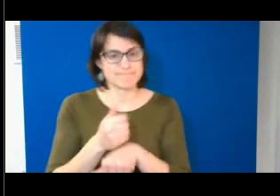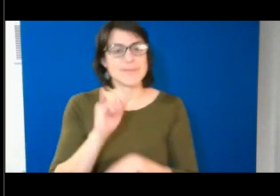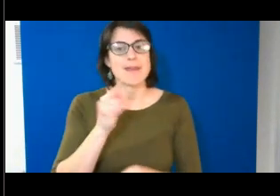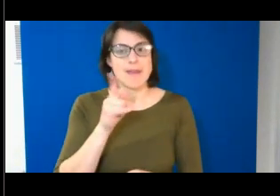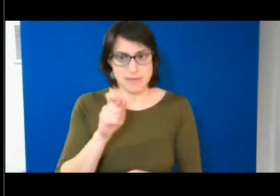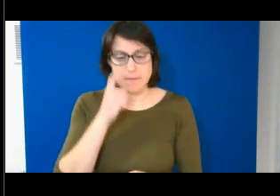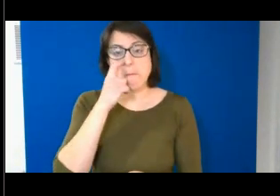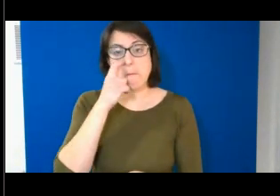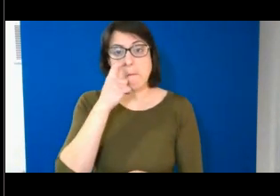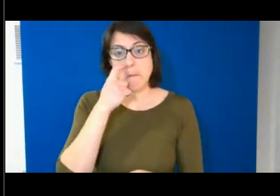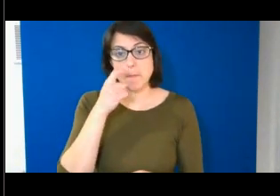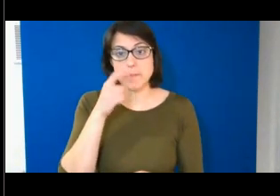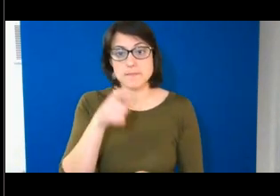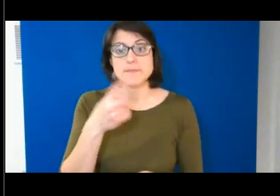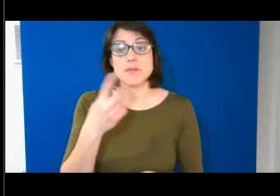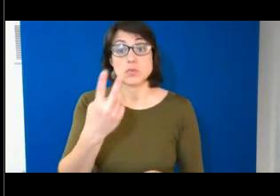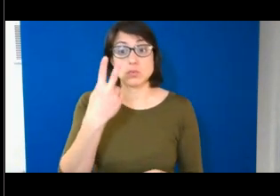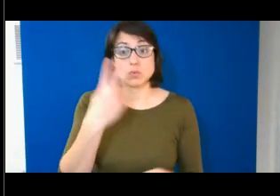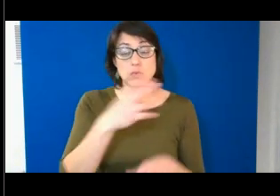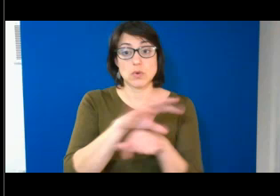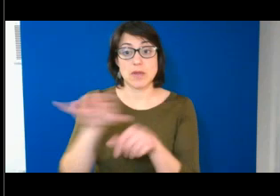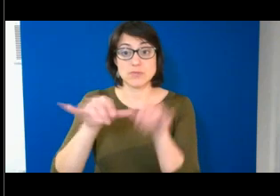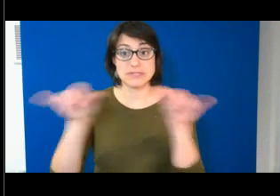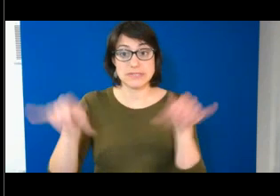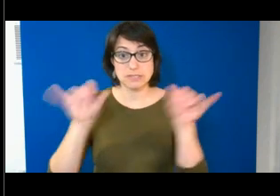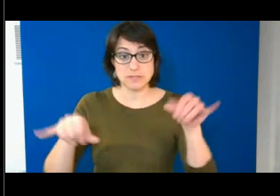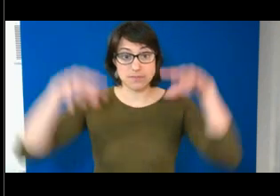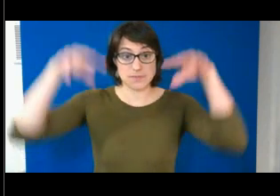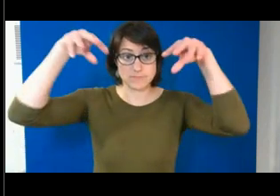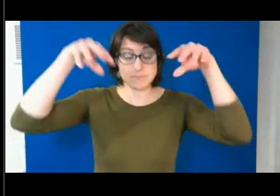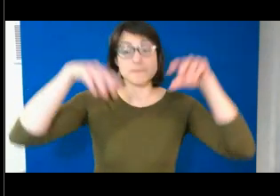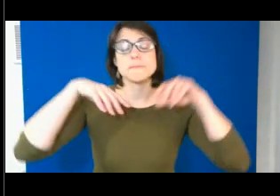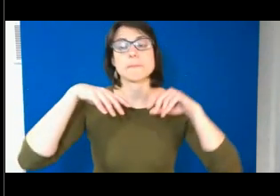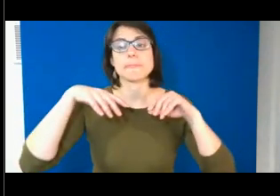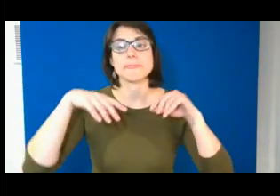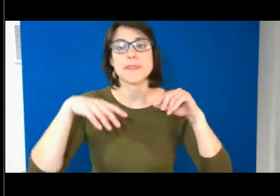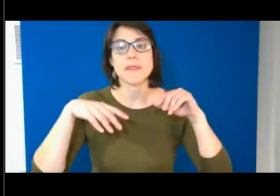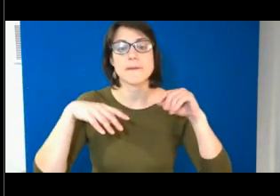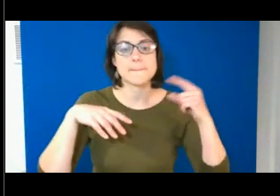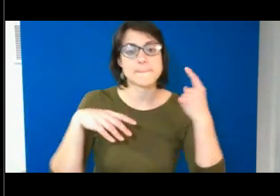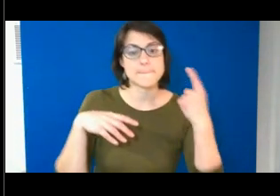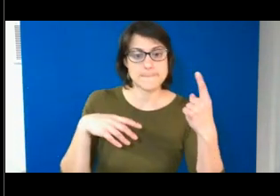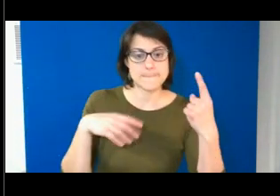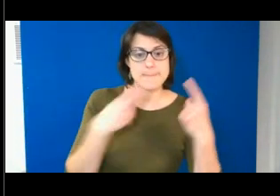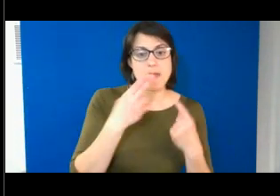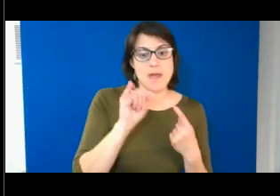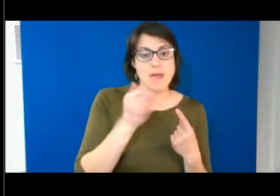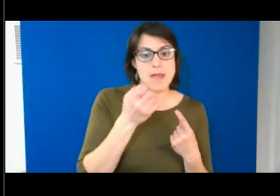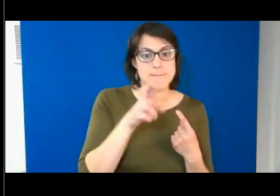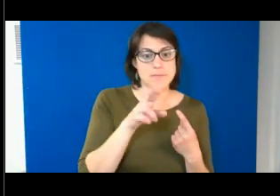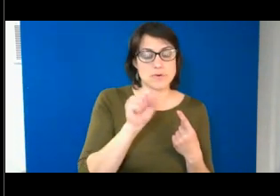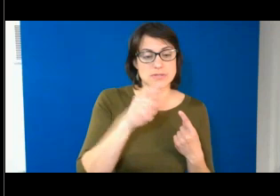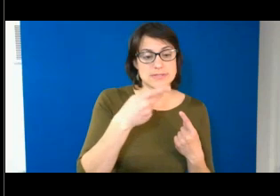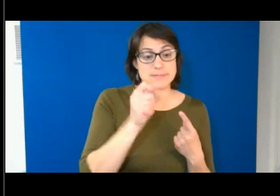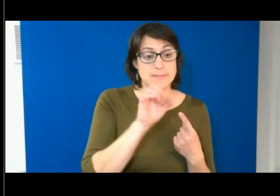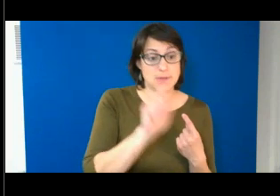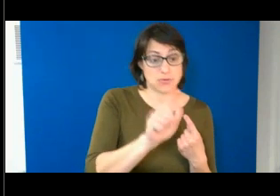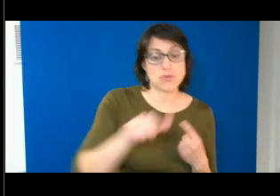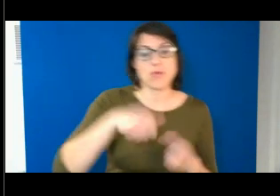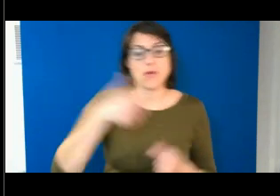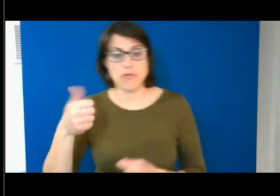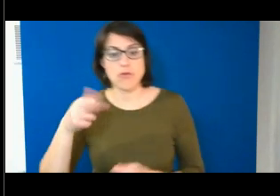we have the two camera systems here. One is hyperspectral, one is the RGB camera, so we can actually do the scanning